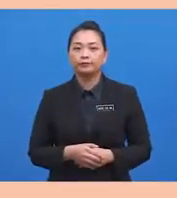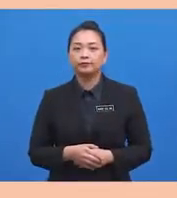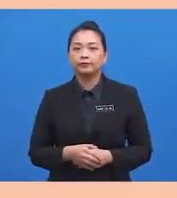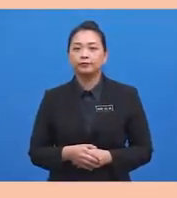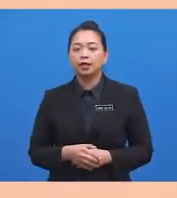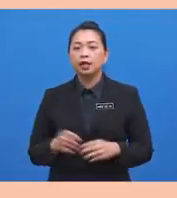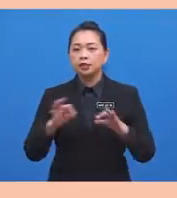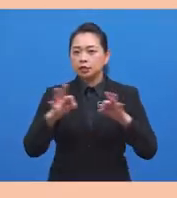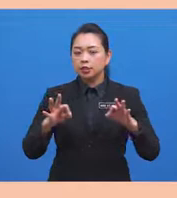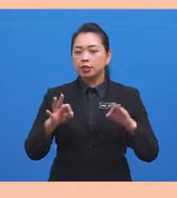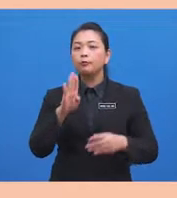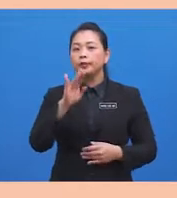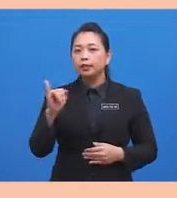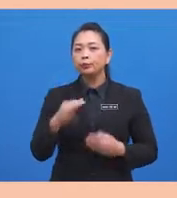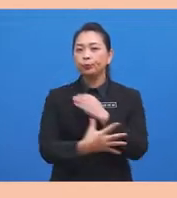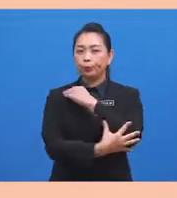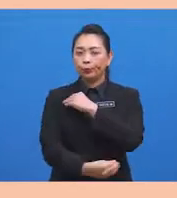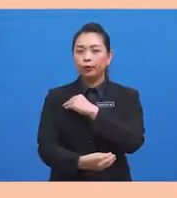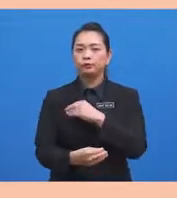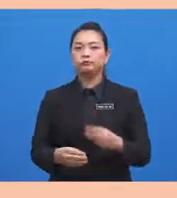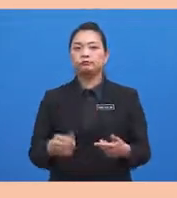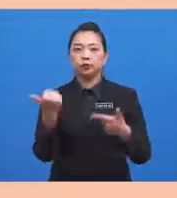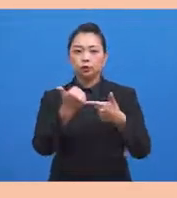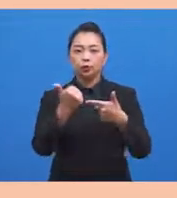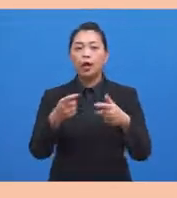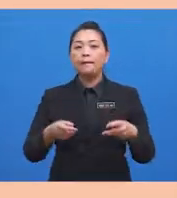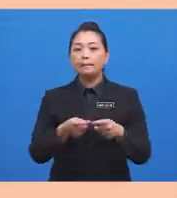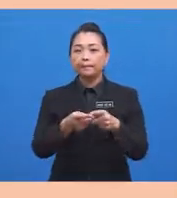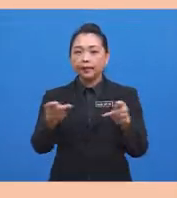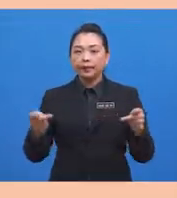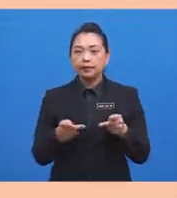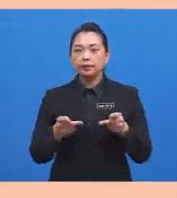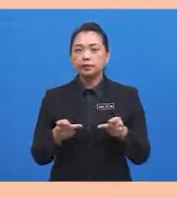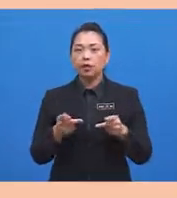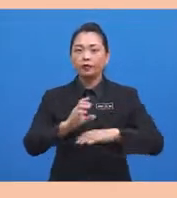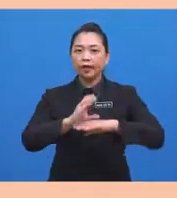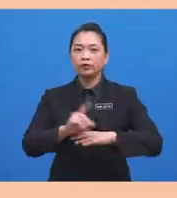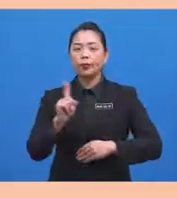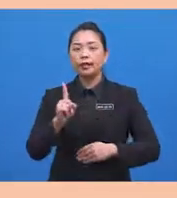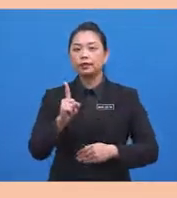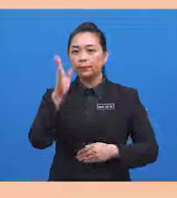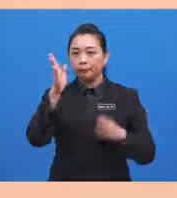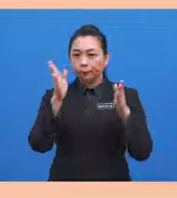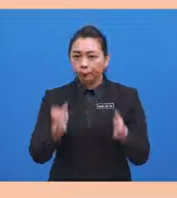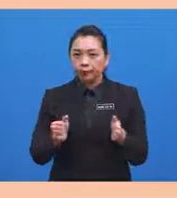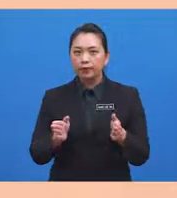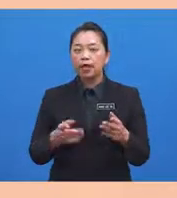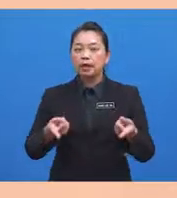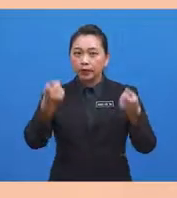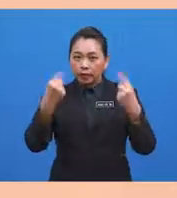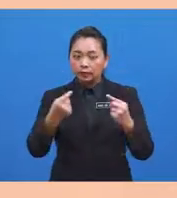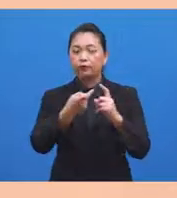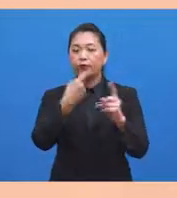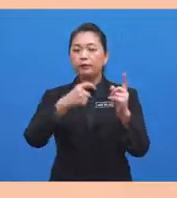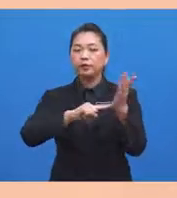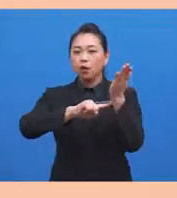of being poor. Number 2, the place or culture where somebody, something, comes from the